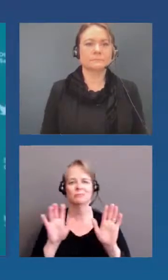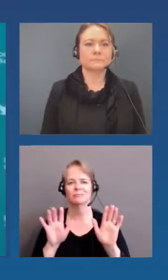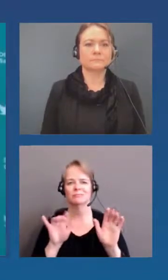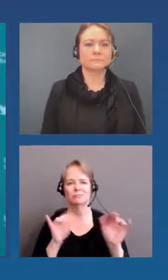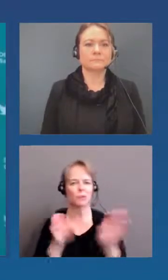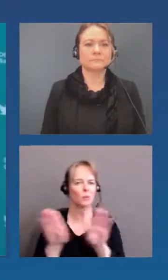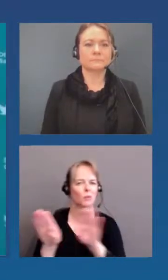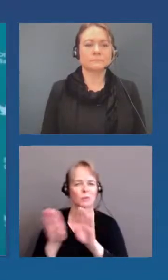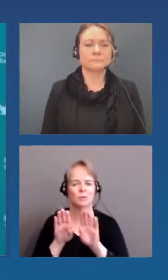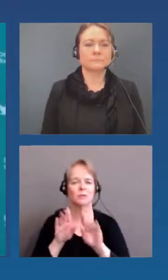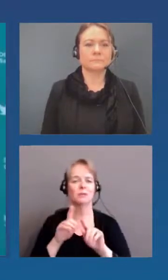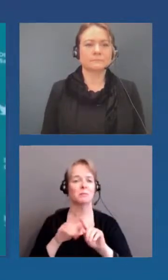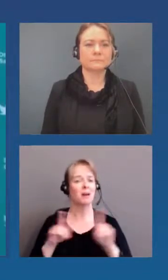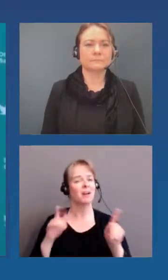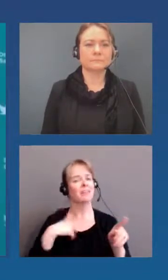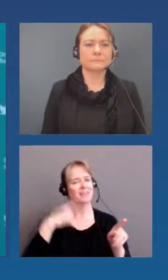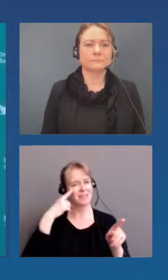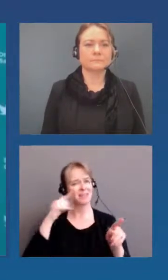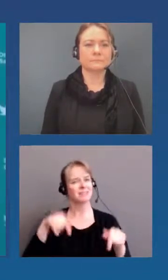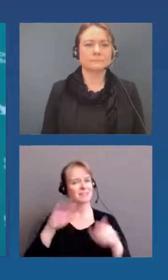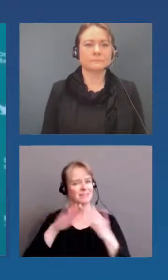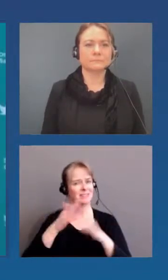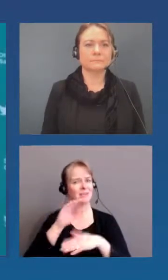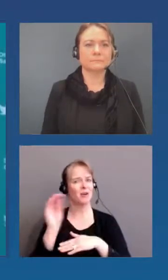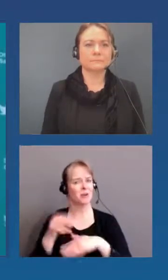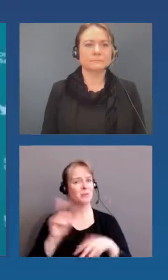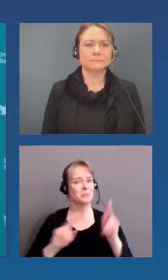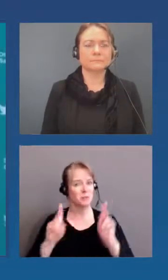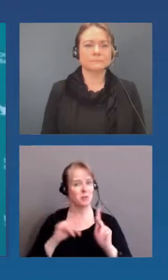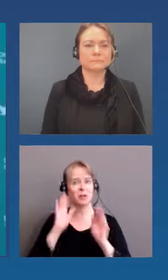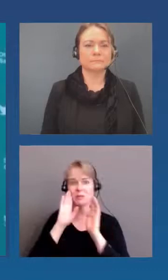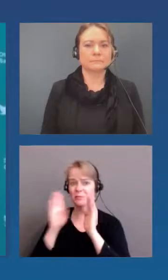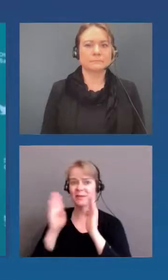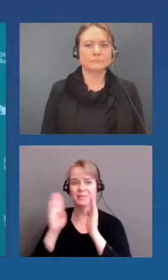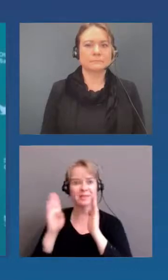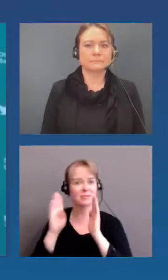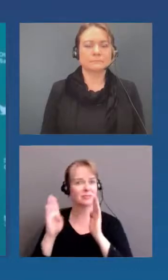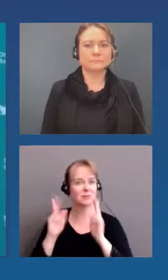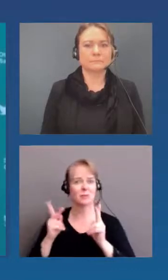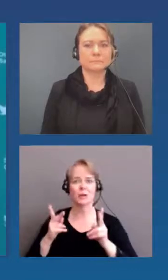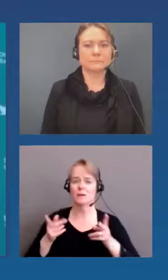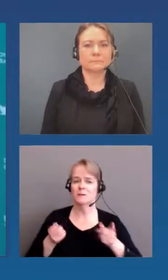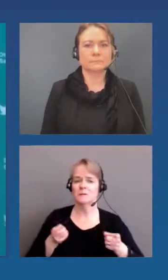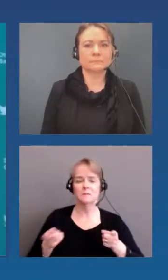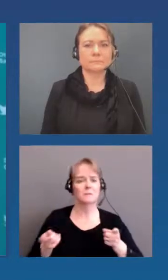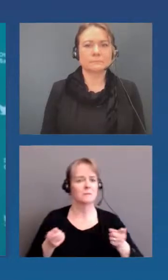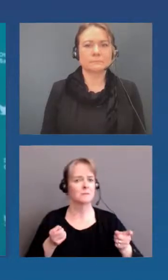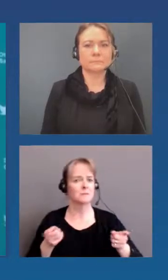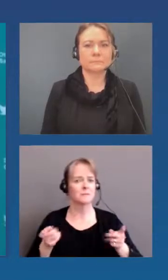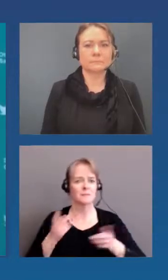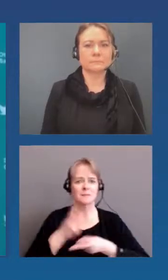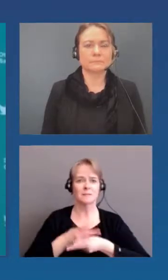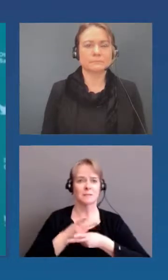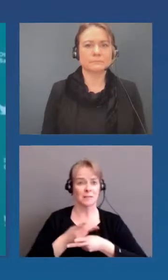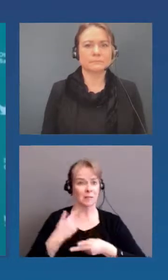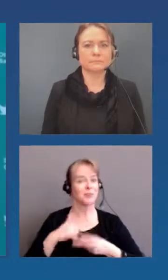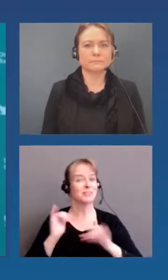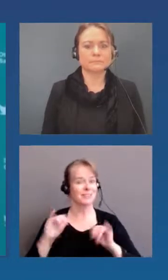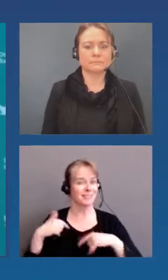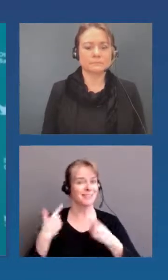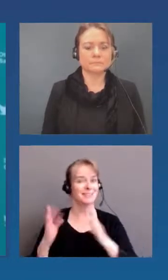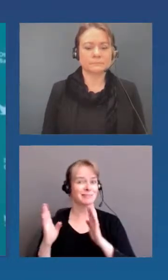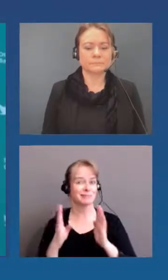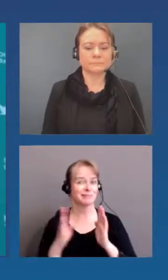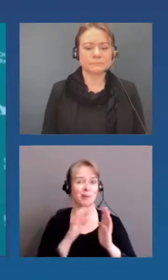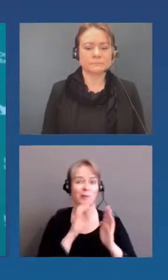paying attention and they're holding things together. They're keeping things steady as she goes because we are still hanging out in the orange, close to red.